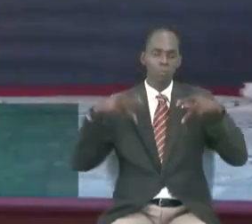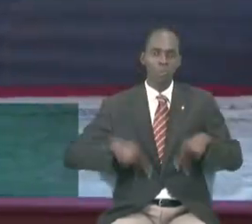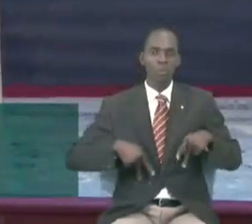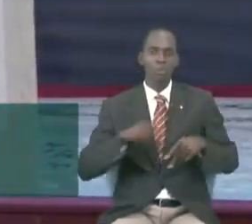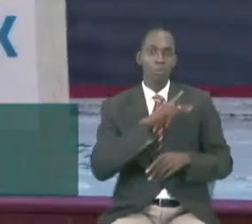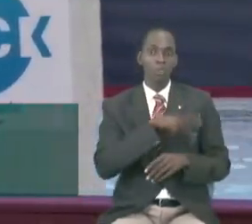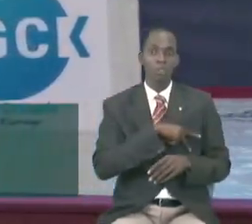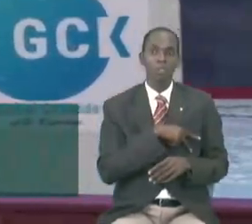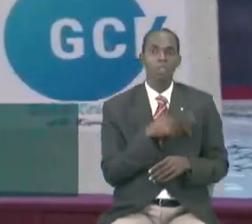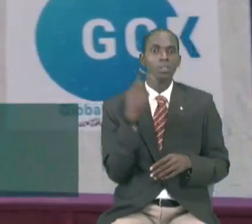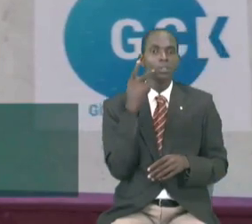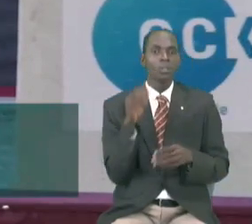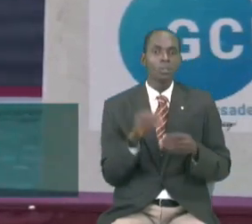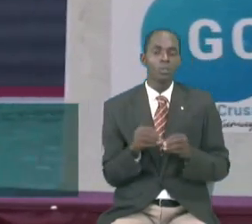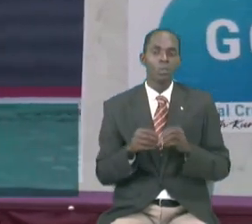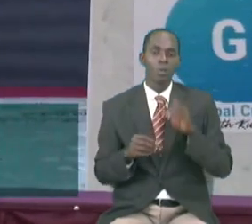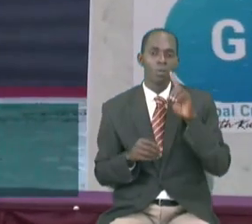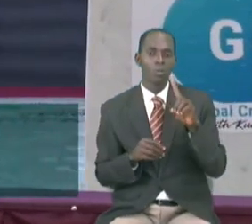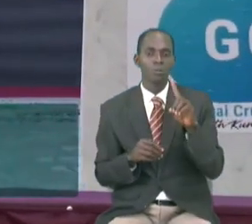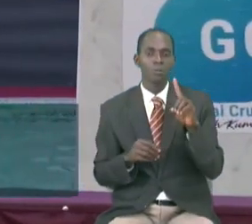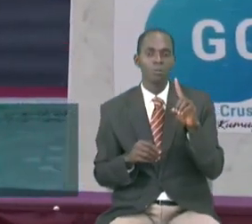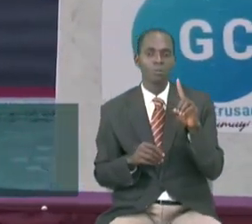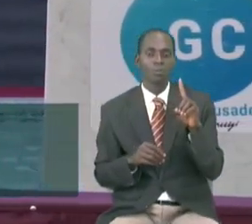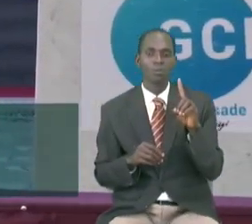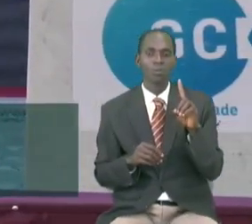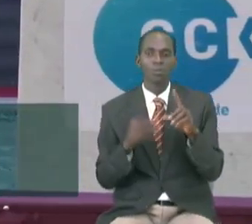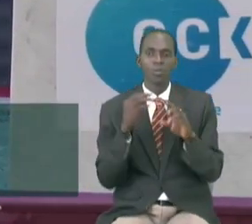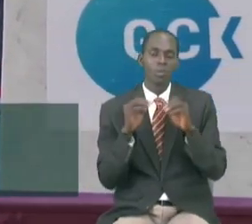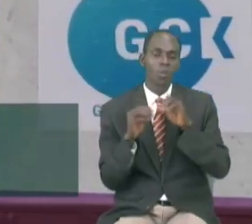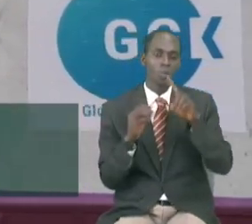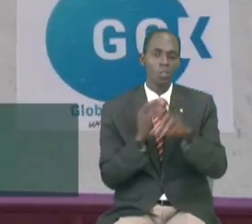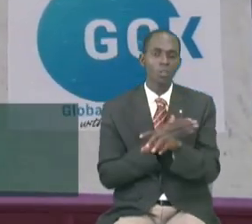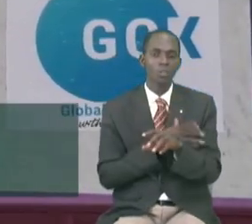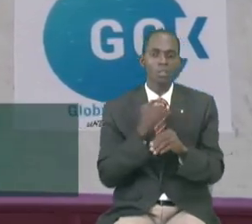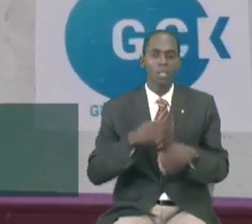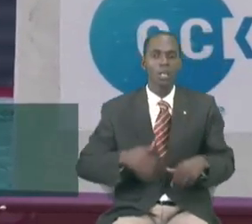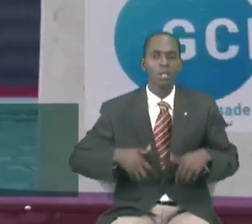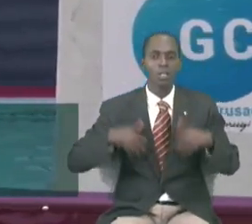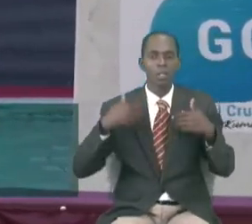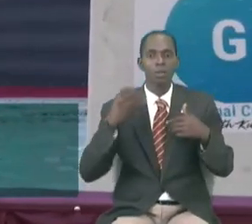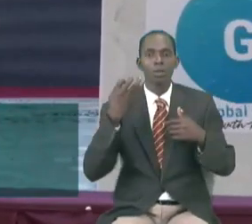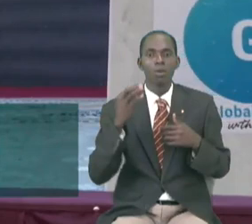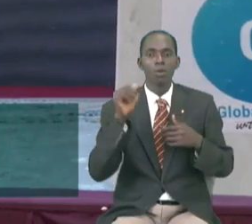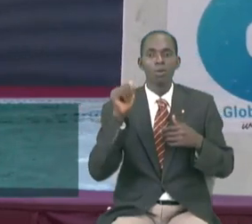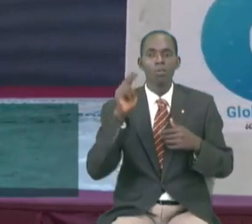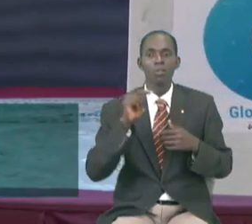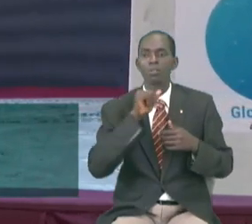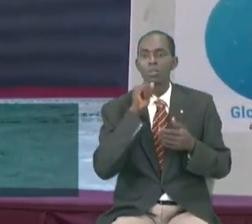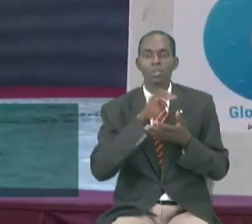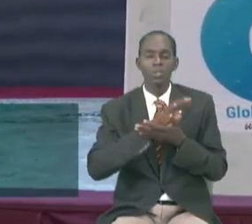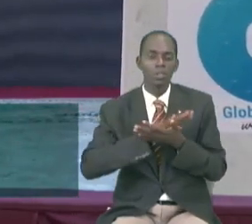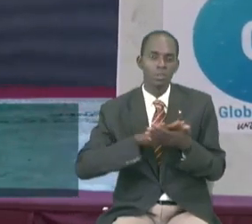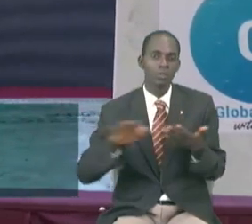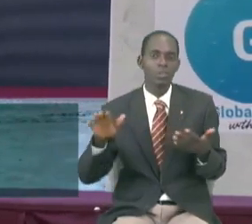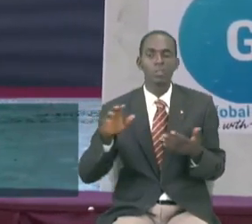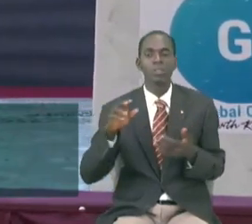anger, Jonah. Of all people, Jonah, a prophet of God, Jonah, a prayerful person,